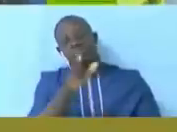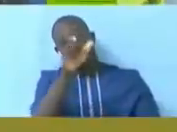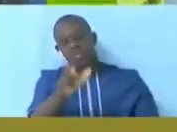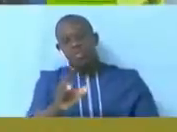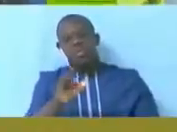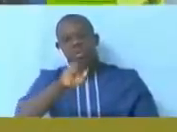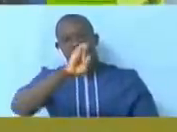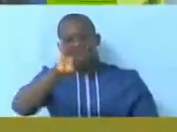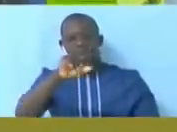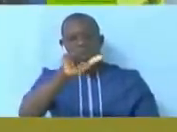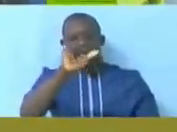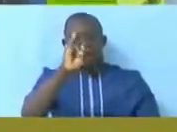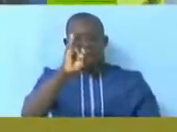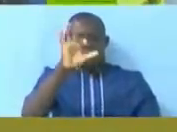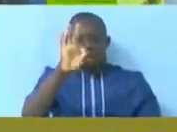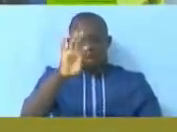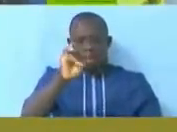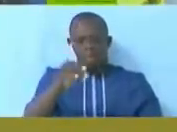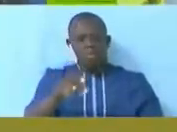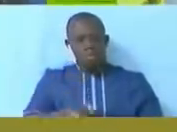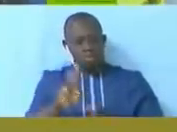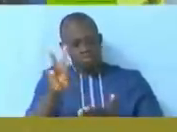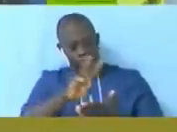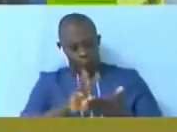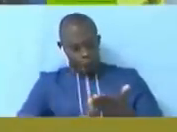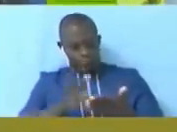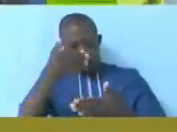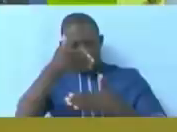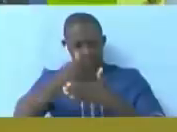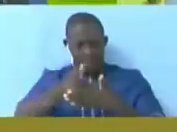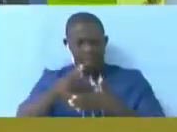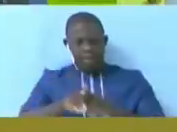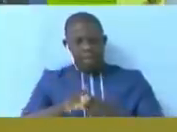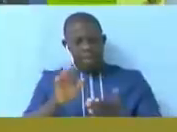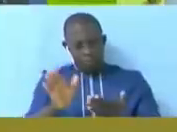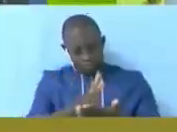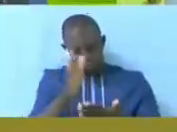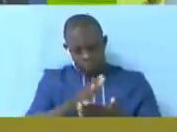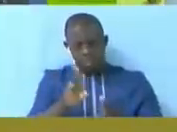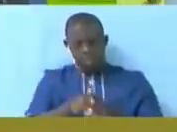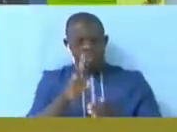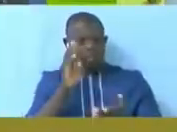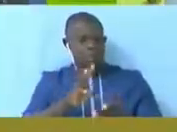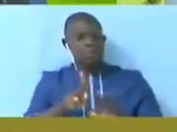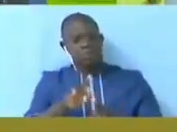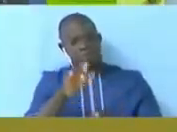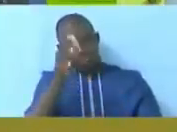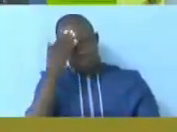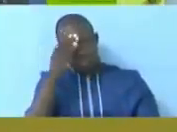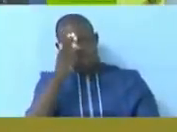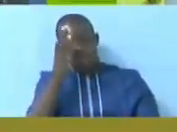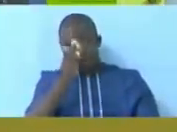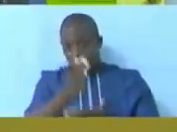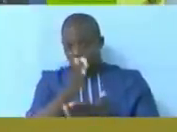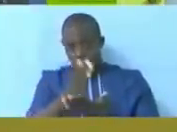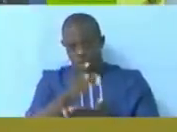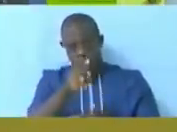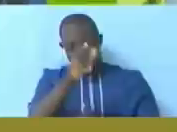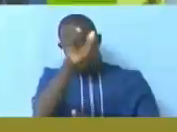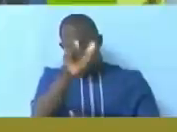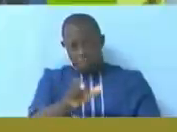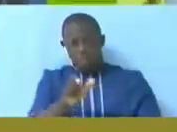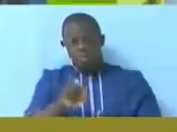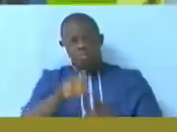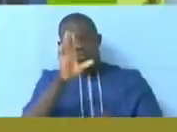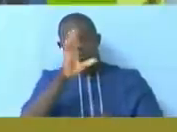Worship Jaite bringa tetata any file okuno be jube aya yele a jube aya yele anata na kala mutani ko tonya tonya nyinke no nyimme fa alon ko abe dia